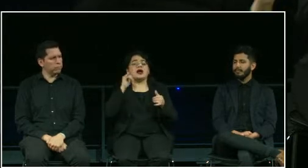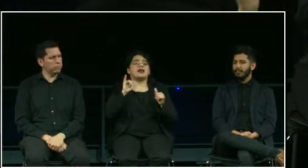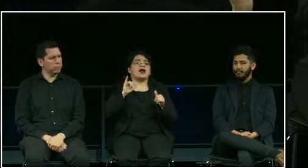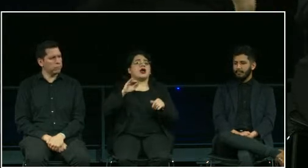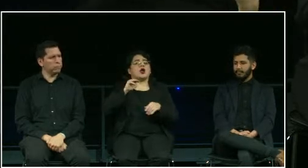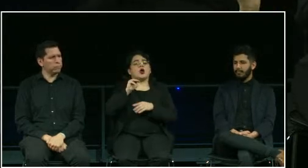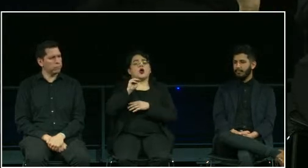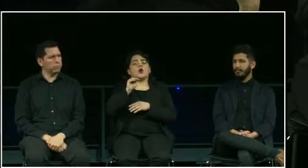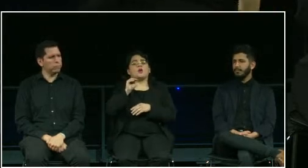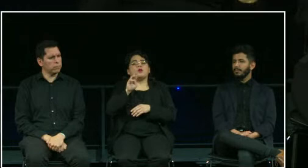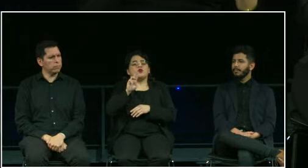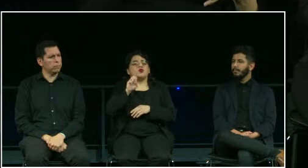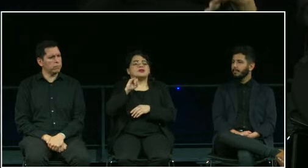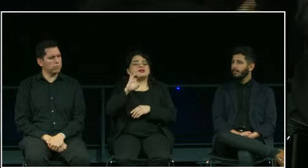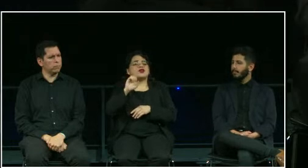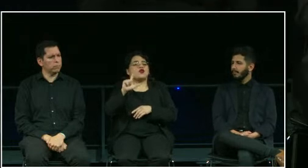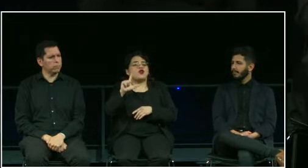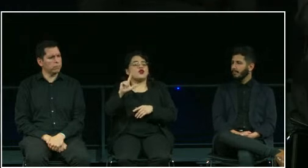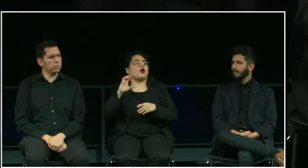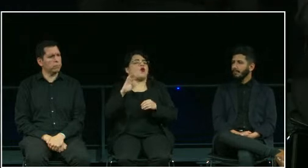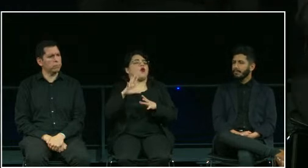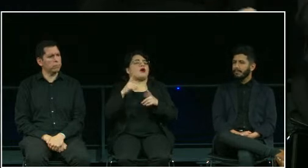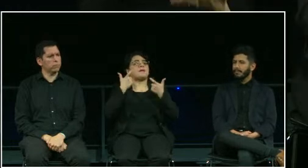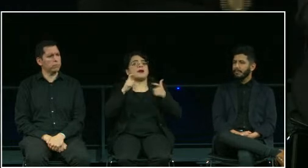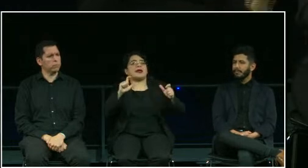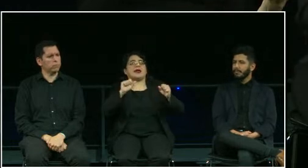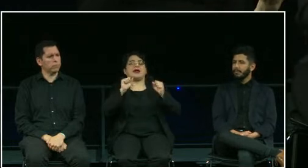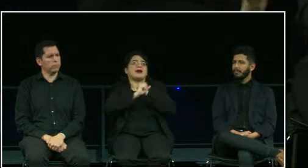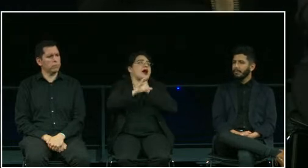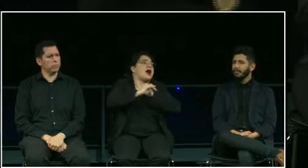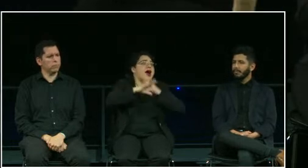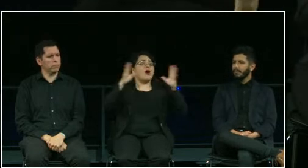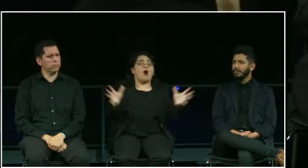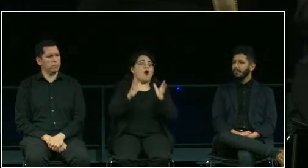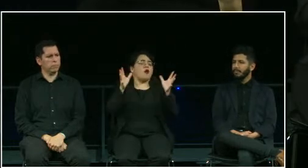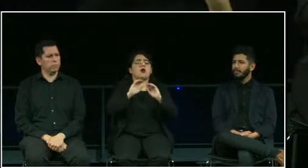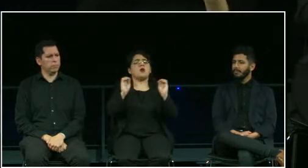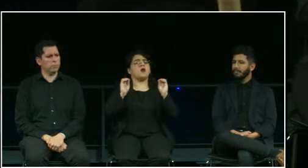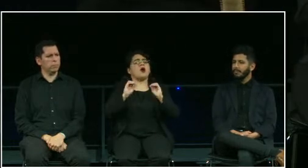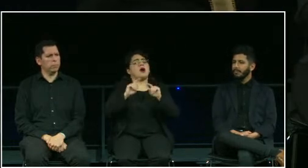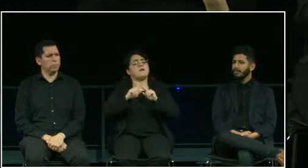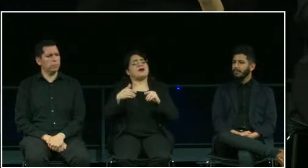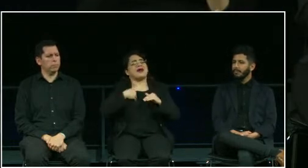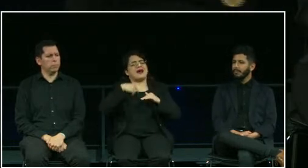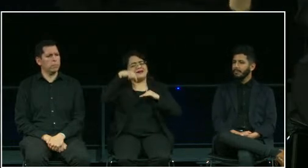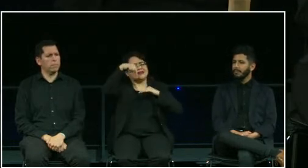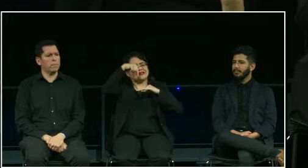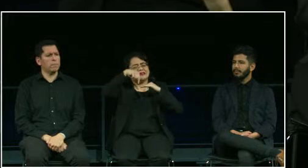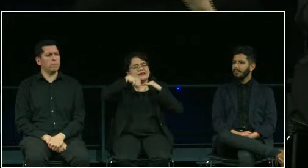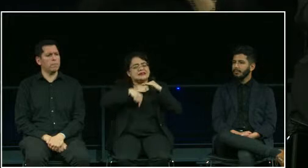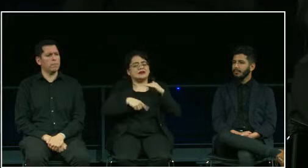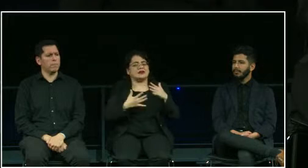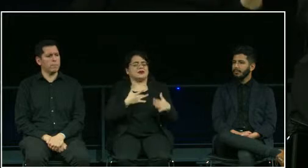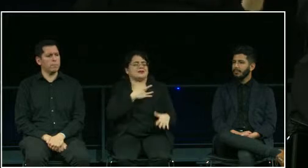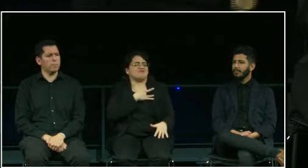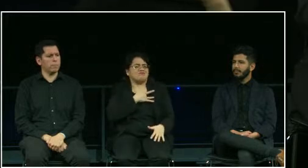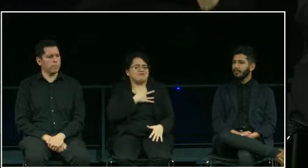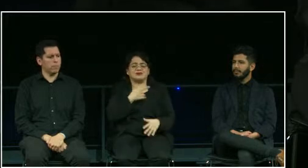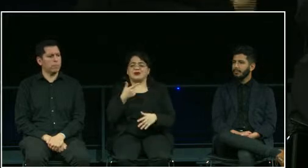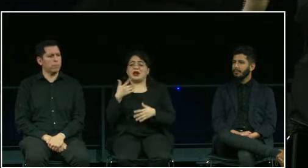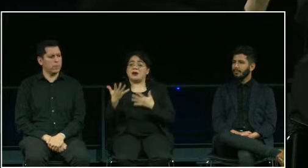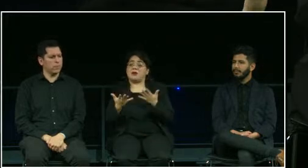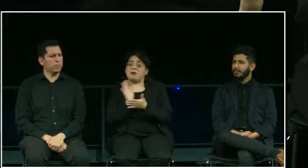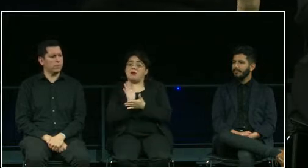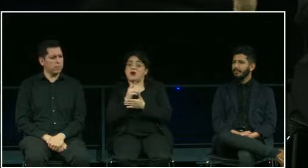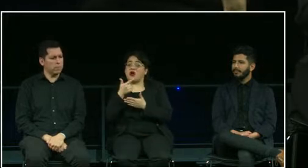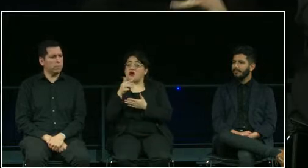musical, but that could go deeper and that might have more in common with Grey Gardens than some of the